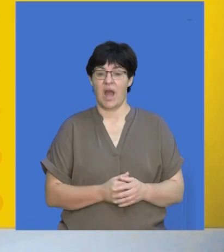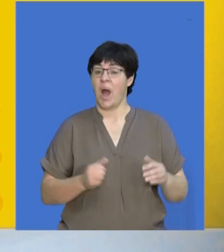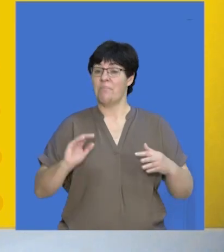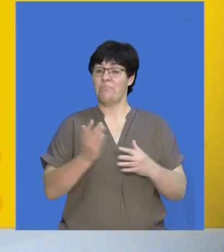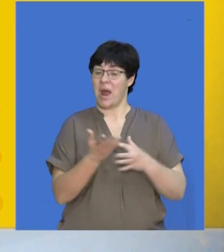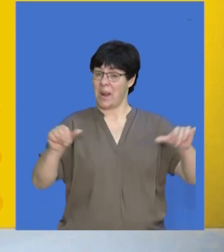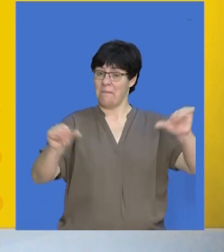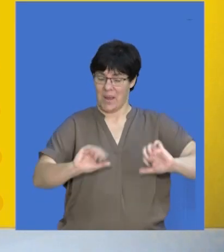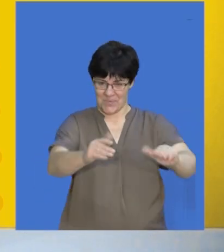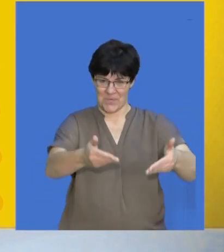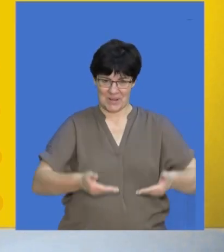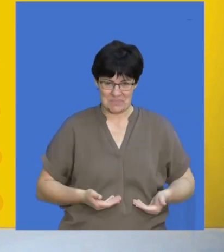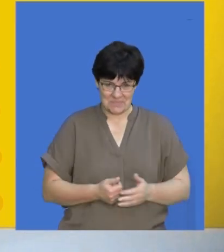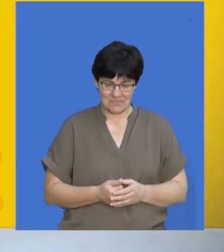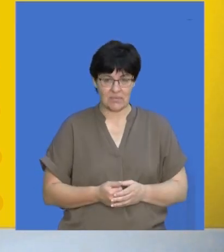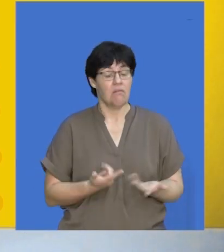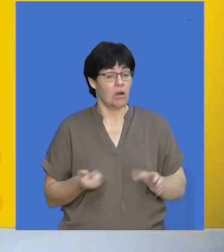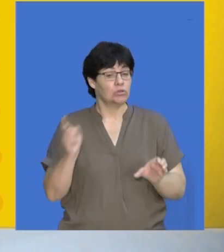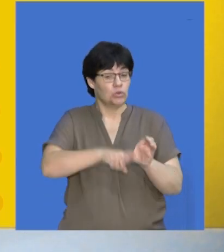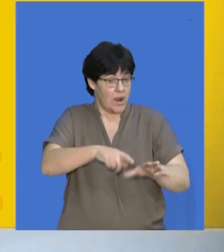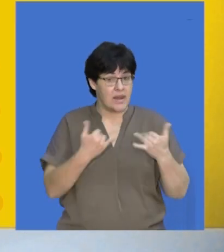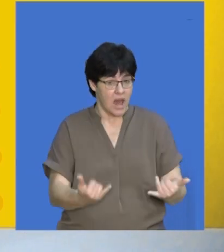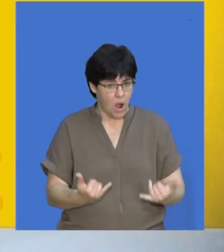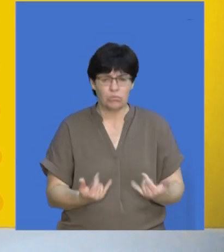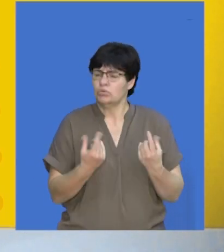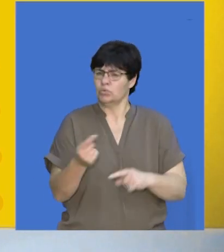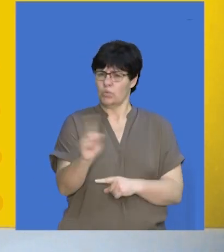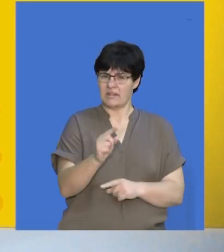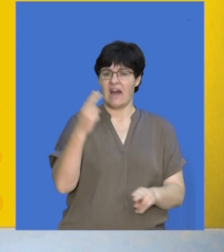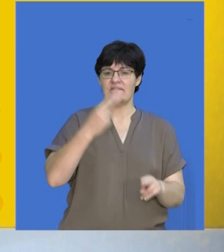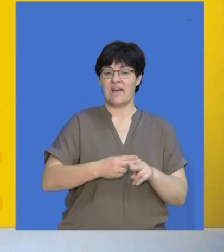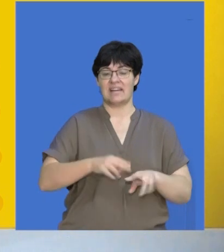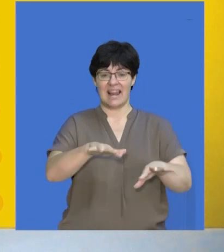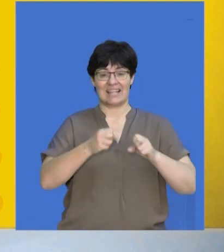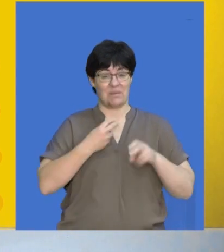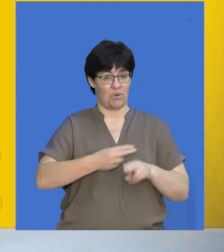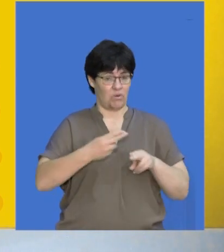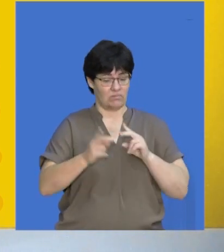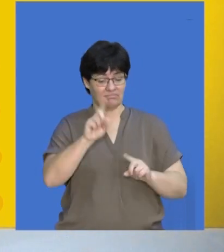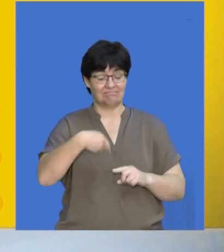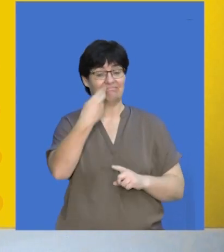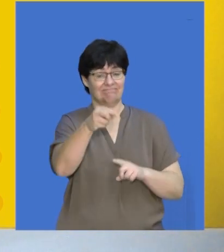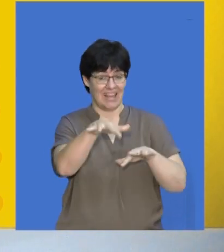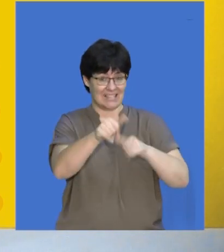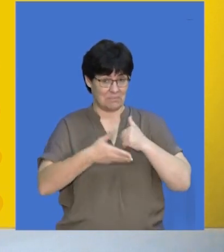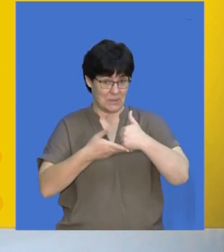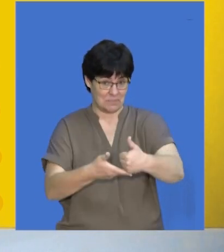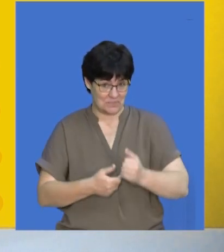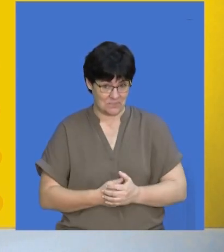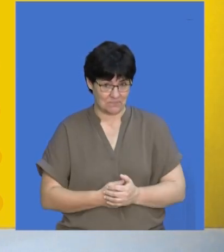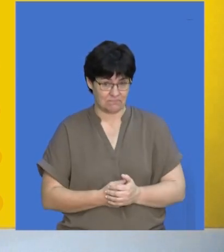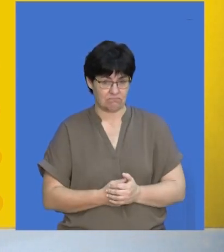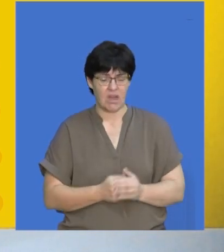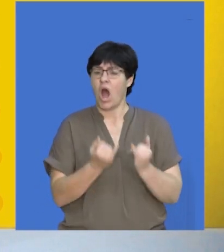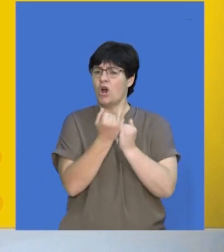Welcome back from the break, Matrix. If you've just joined us, we are still doing your final exam prep to help you with the upcoming exams. This